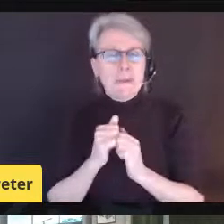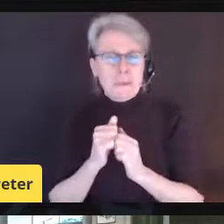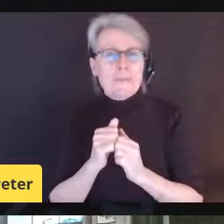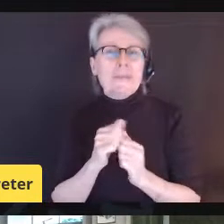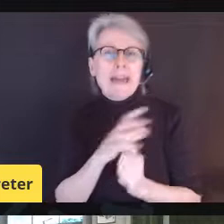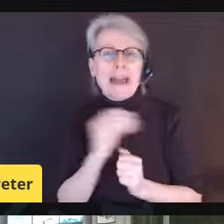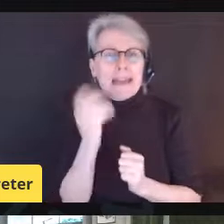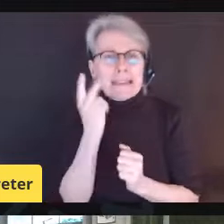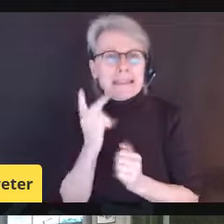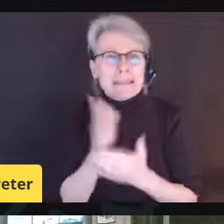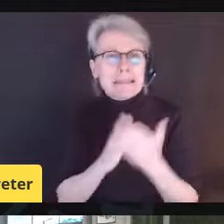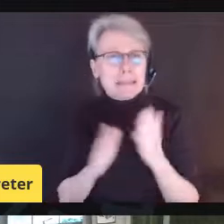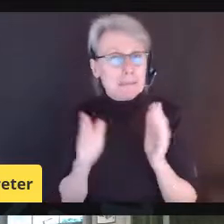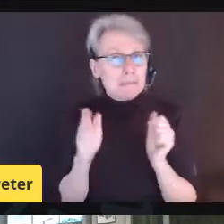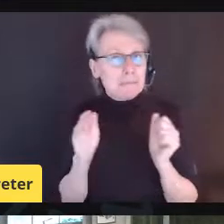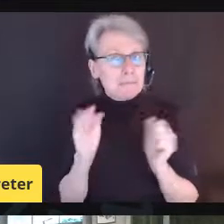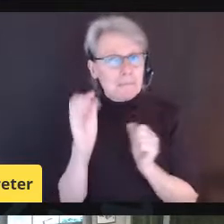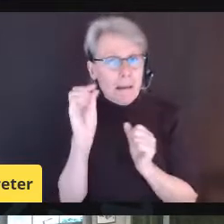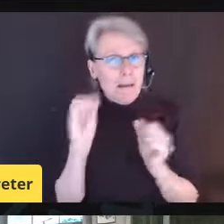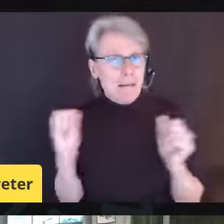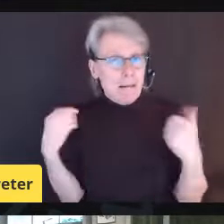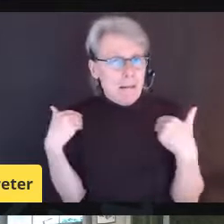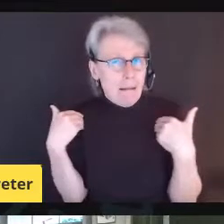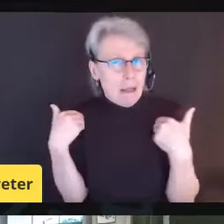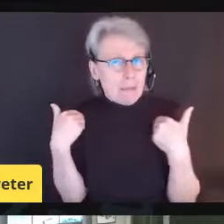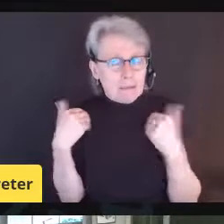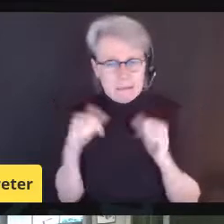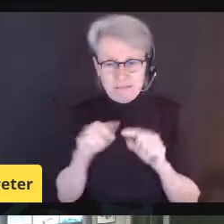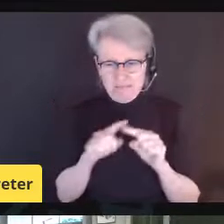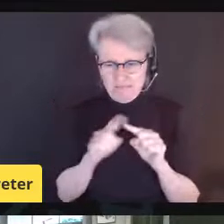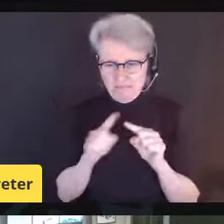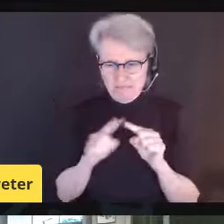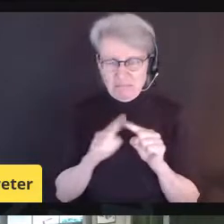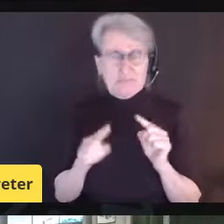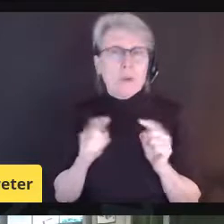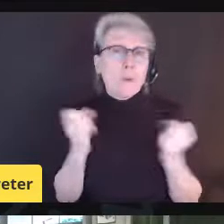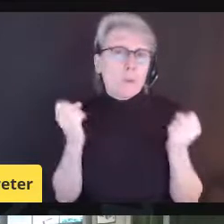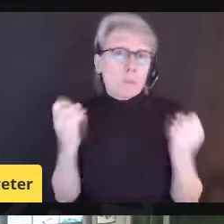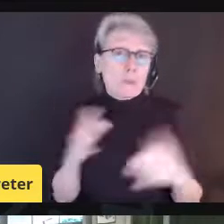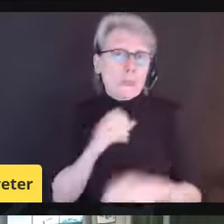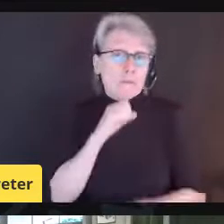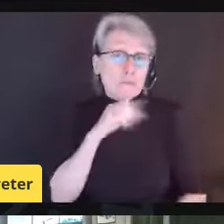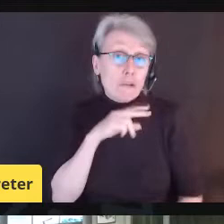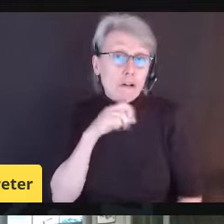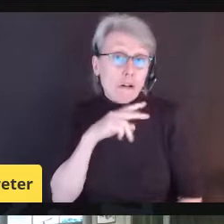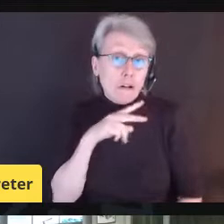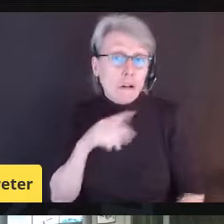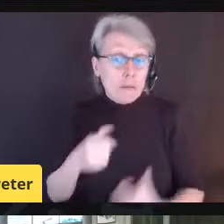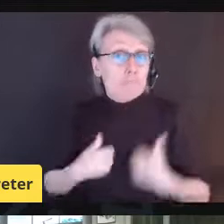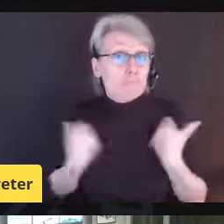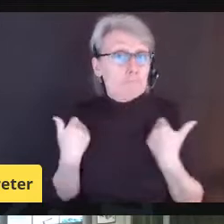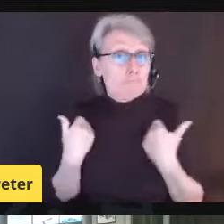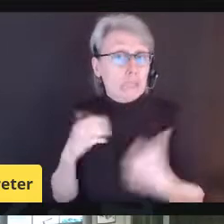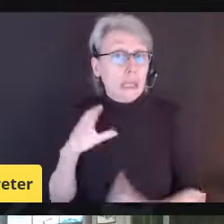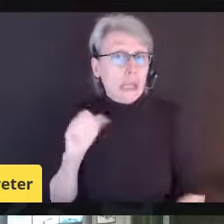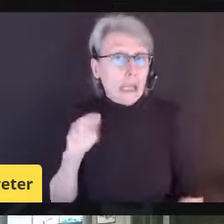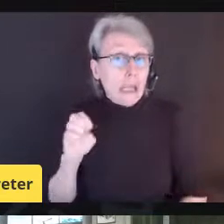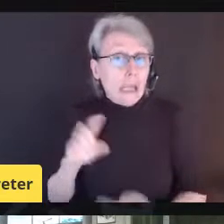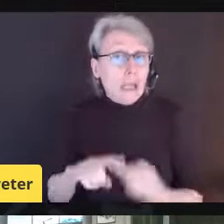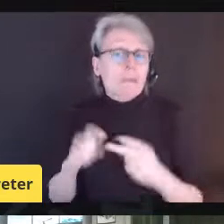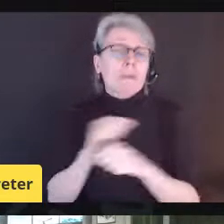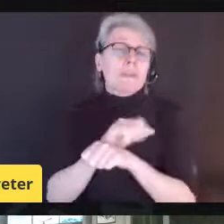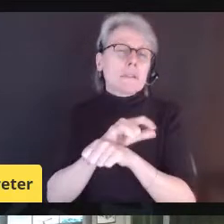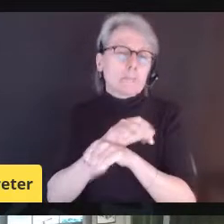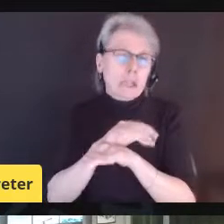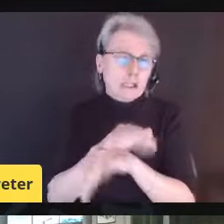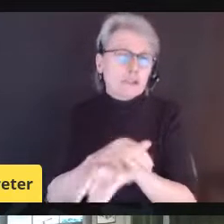little critters in some caves can always be interesting. Lots of frogs, surprisingly, in caves, lots of spiders, that